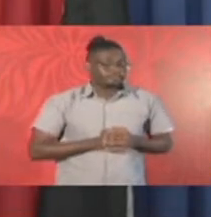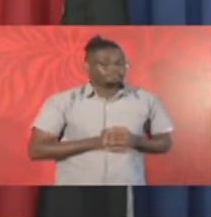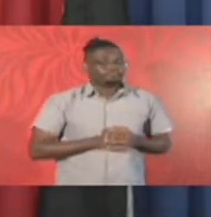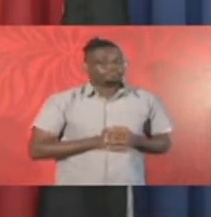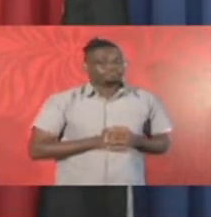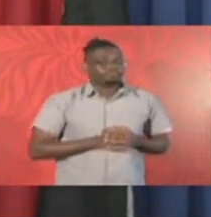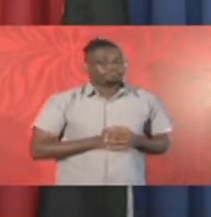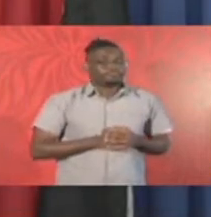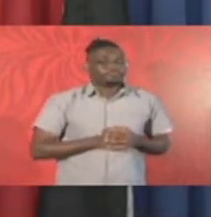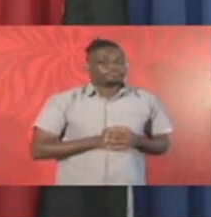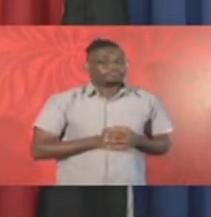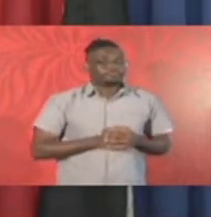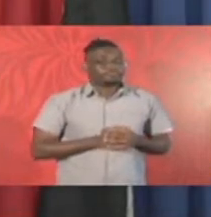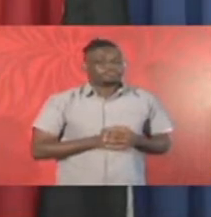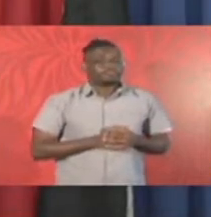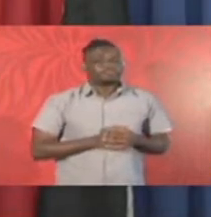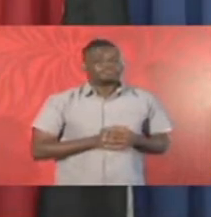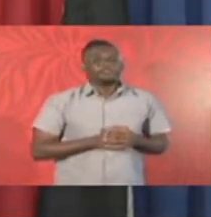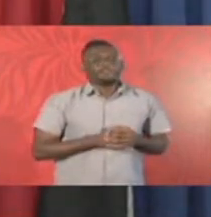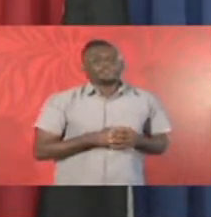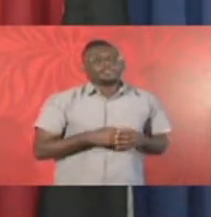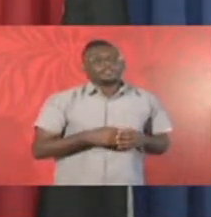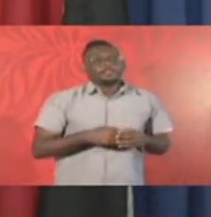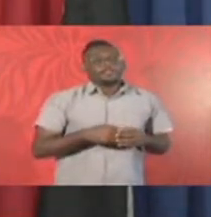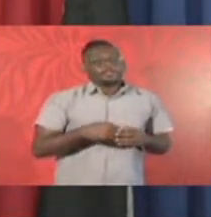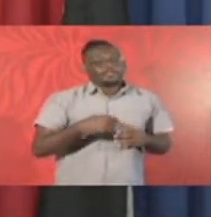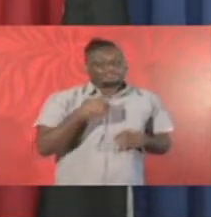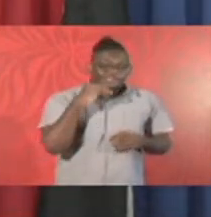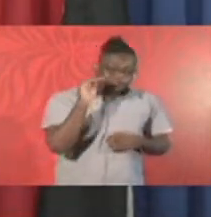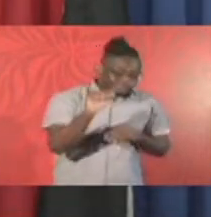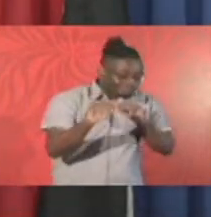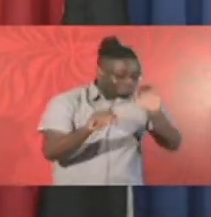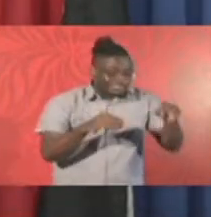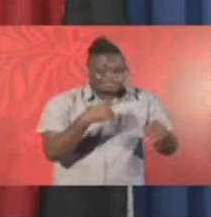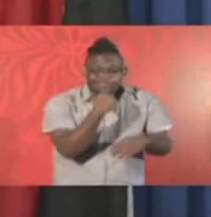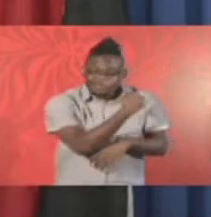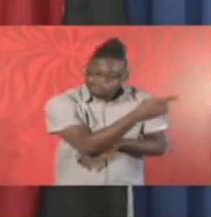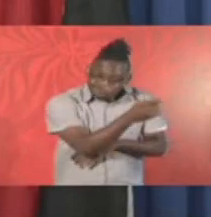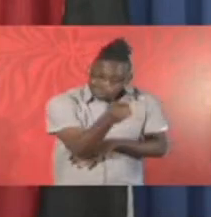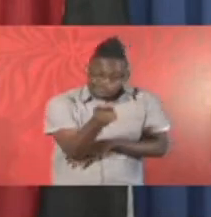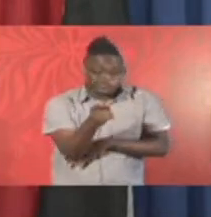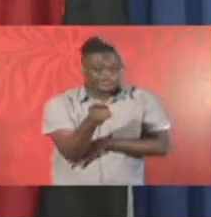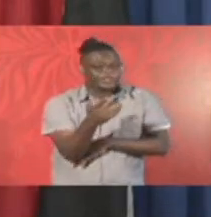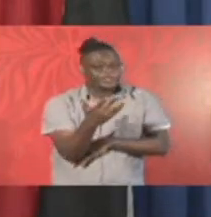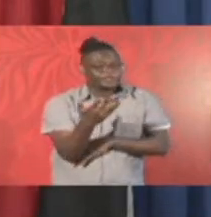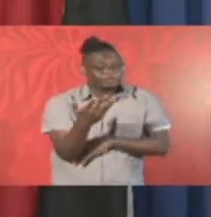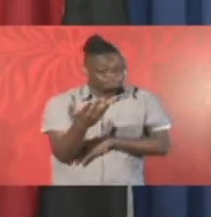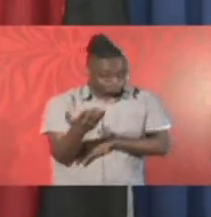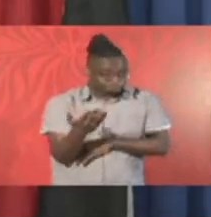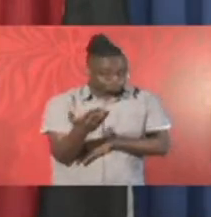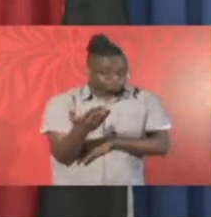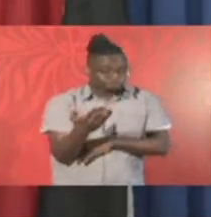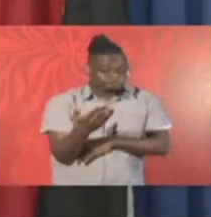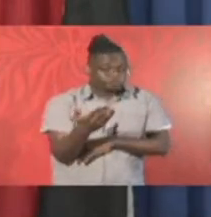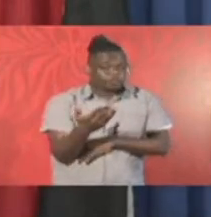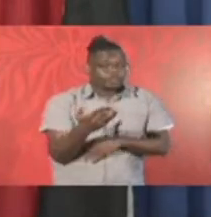I just want to point out to you that we are not in the forefront of this, fortunately. There are a lot of people who are in the